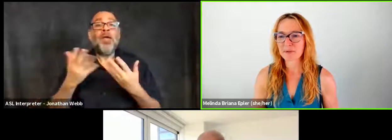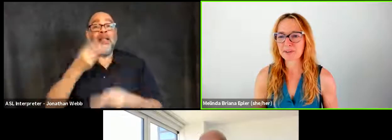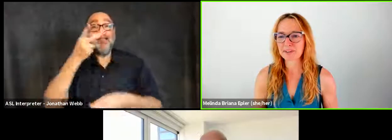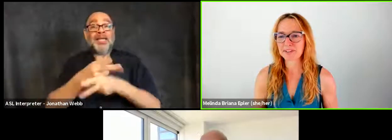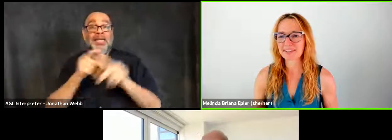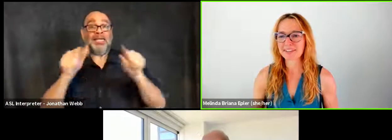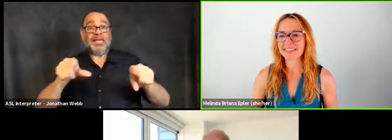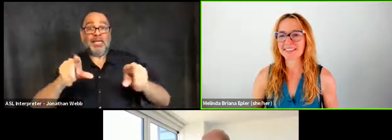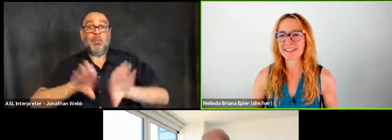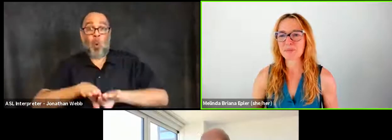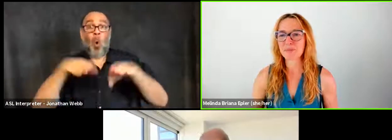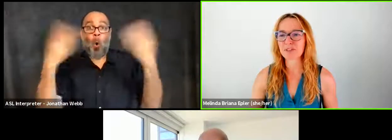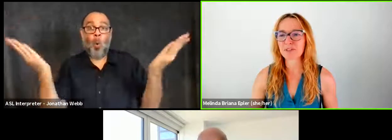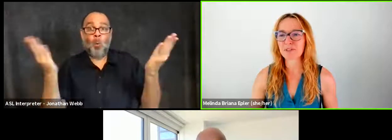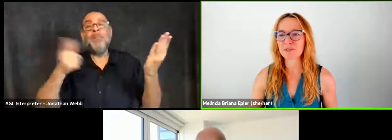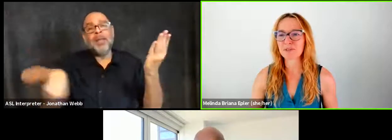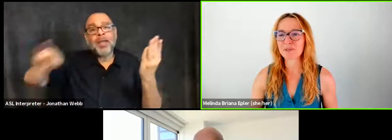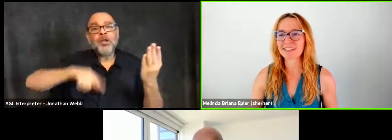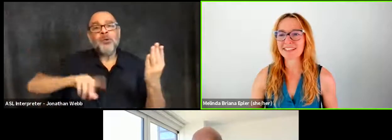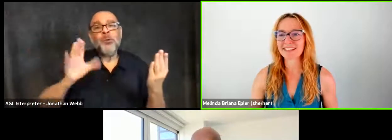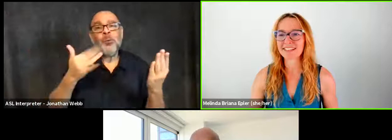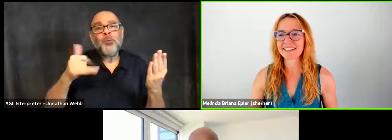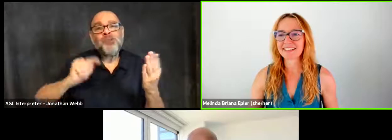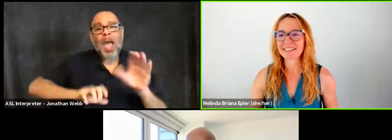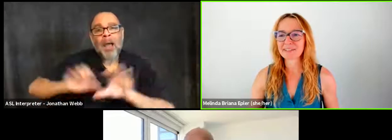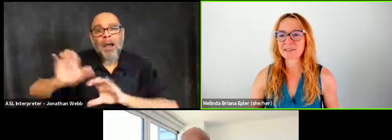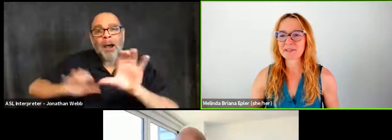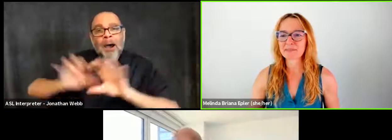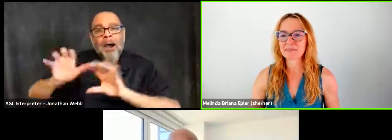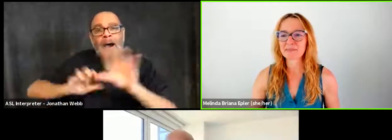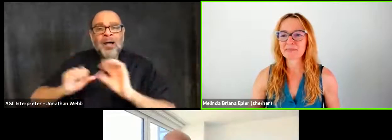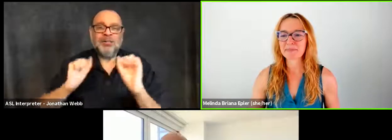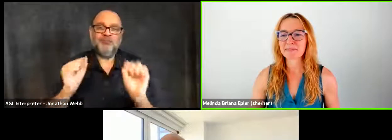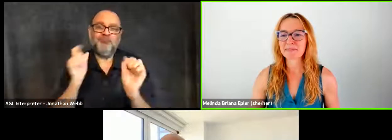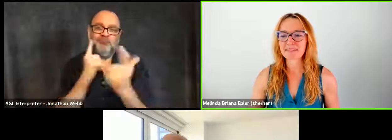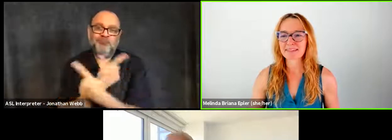Appreciate you all. Yeah, we'll miss you too.